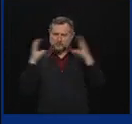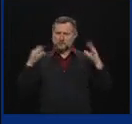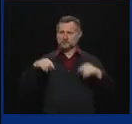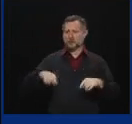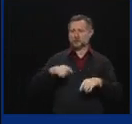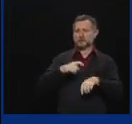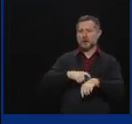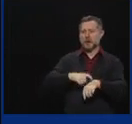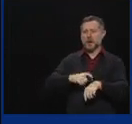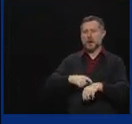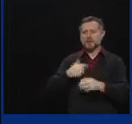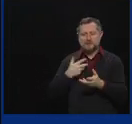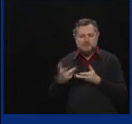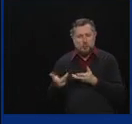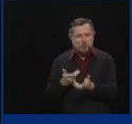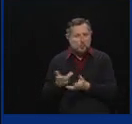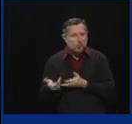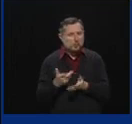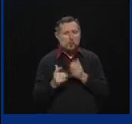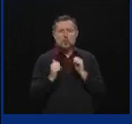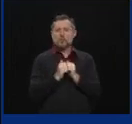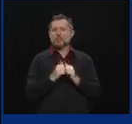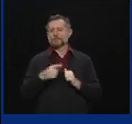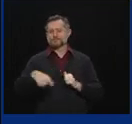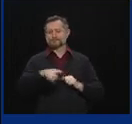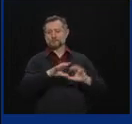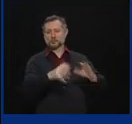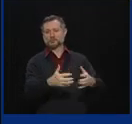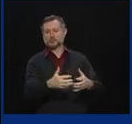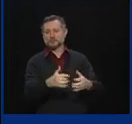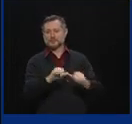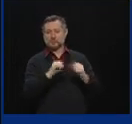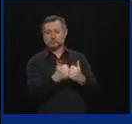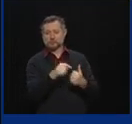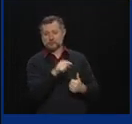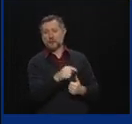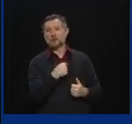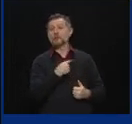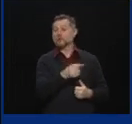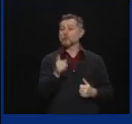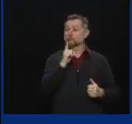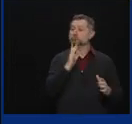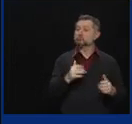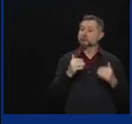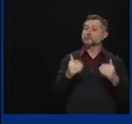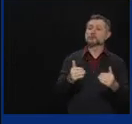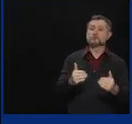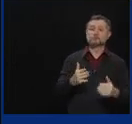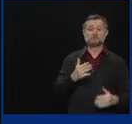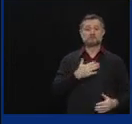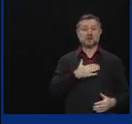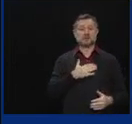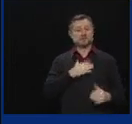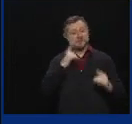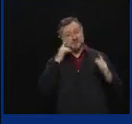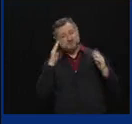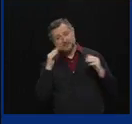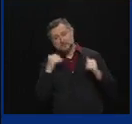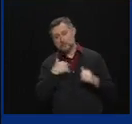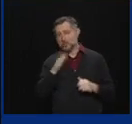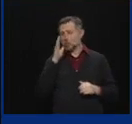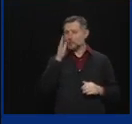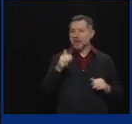negotiating with entities like this, but they're very much moving on track. My expectation is that I'll be able